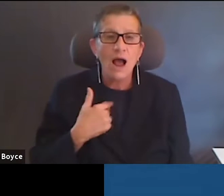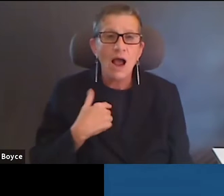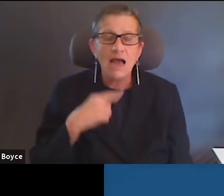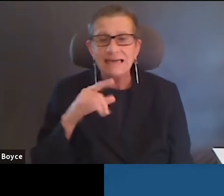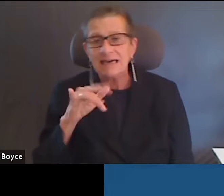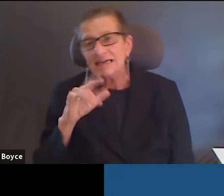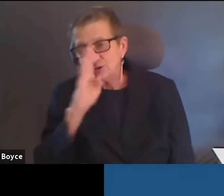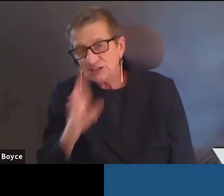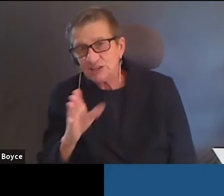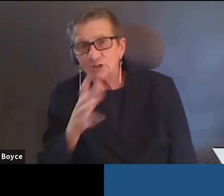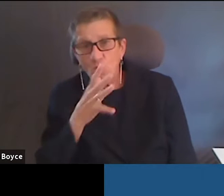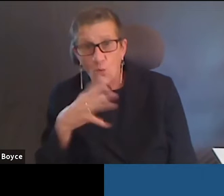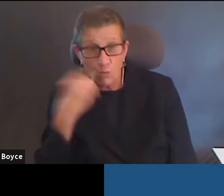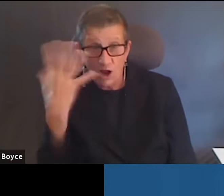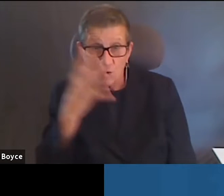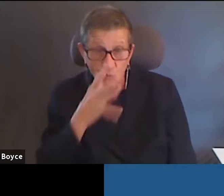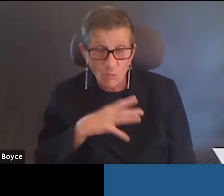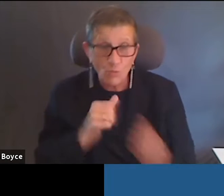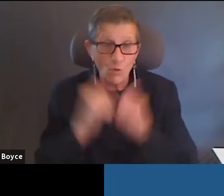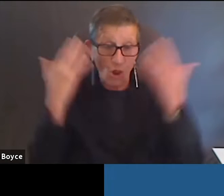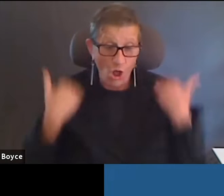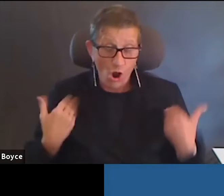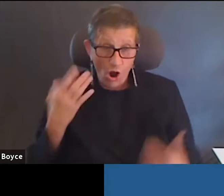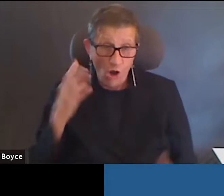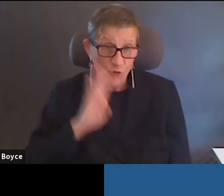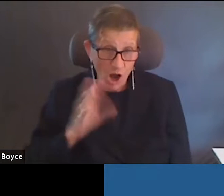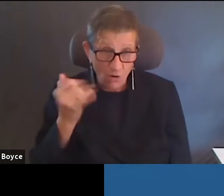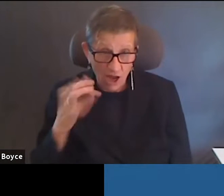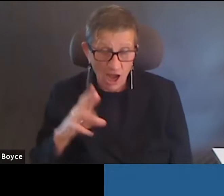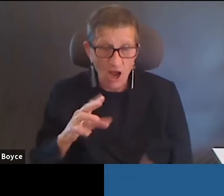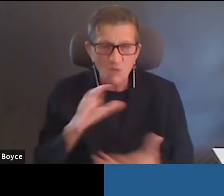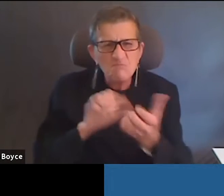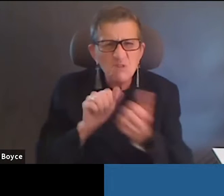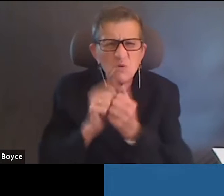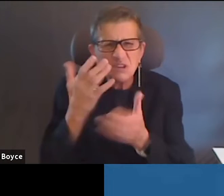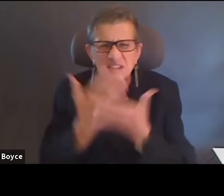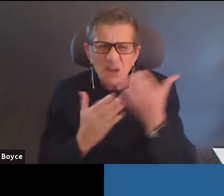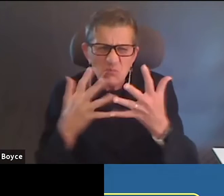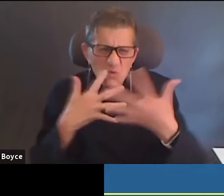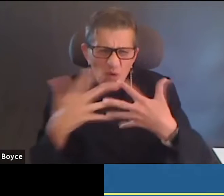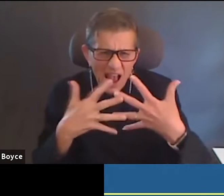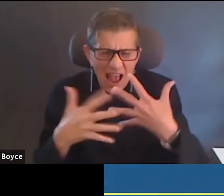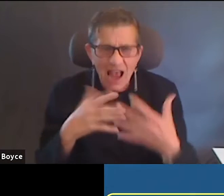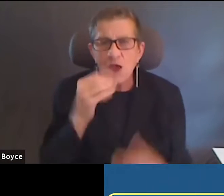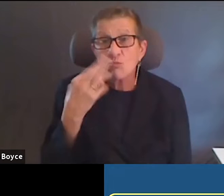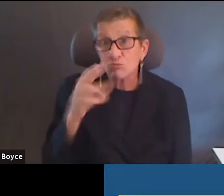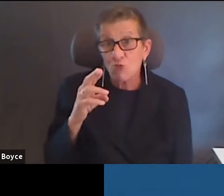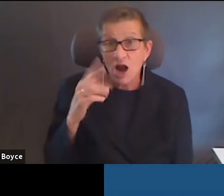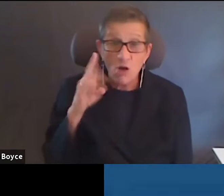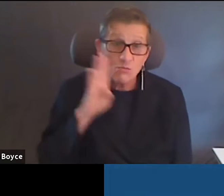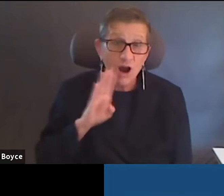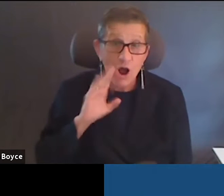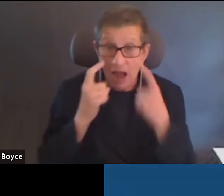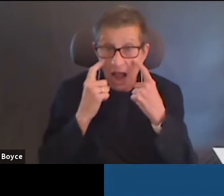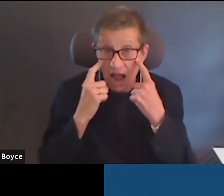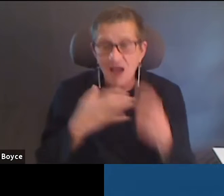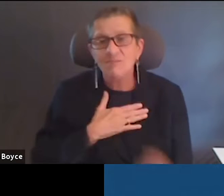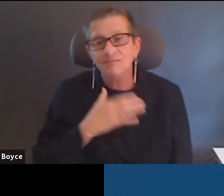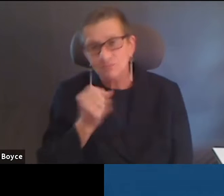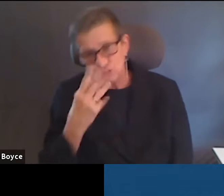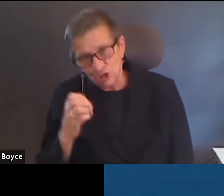cisgender white woman with long brown hair mixed with a fair amount of gray and brown eyes. My pronouns are she,